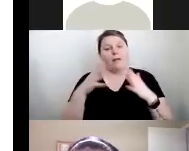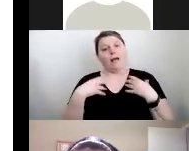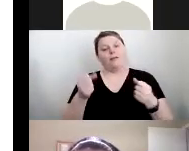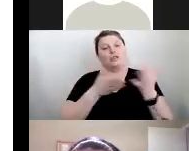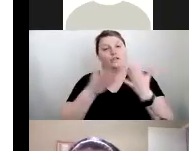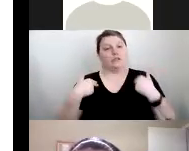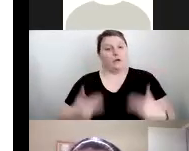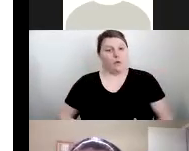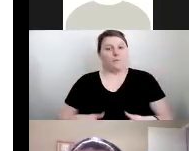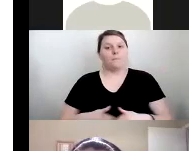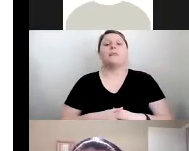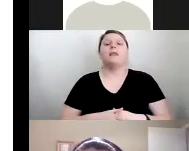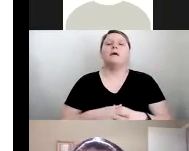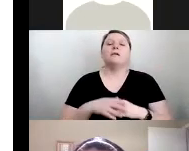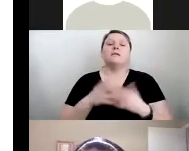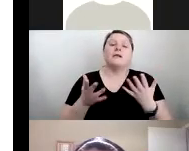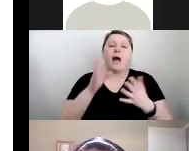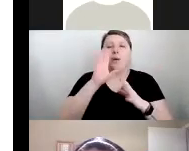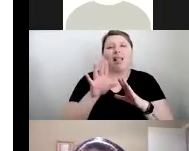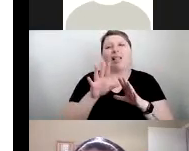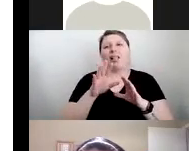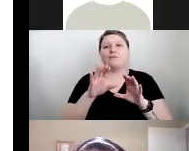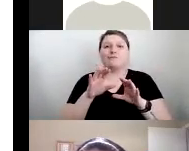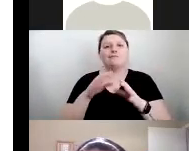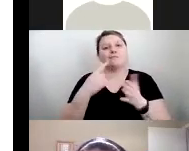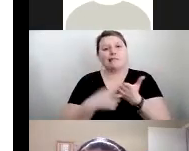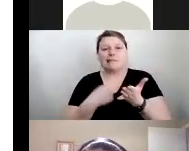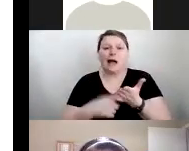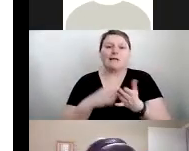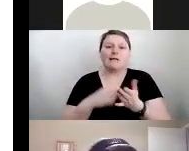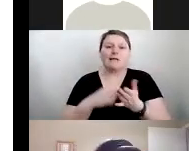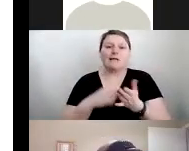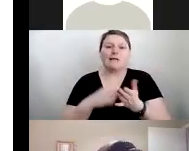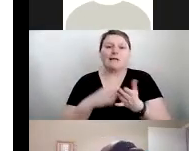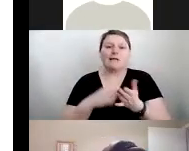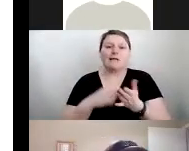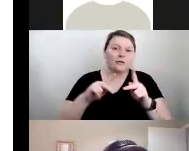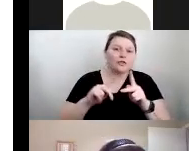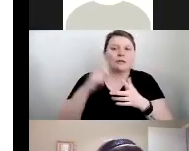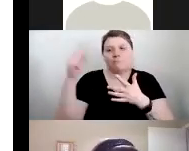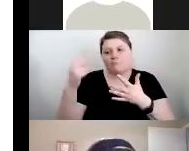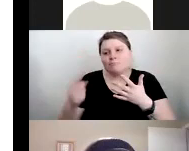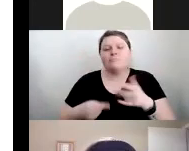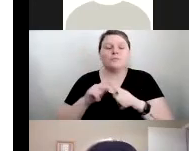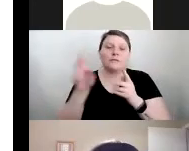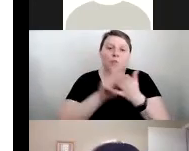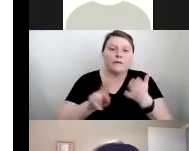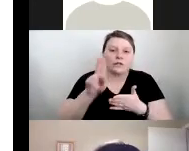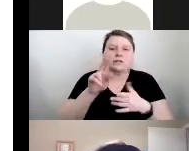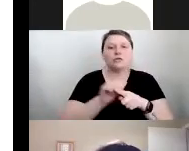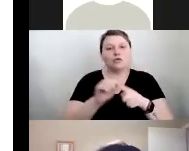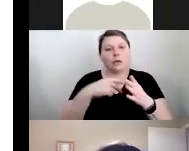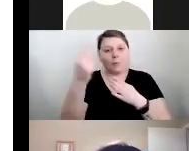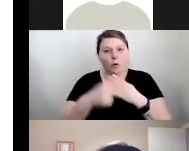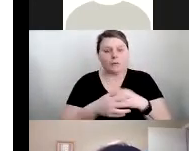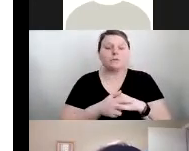finally, I'll do kind of a hodgepodge of other opportunities at universities and training programs. And really, most importantly, throughout